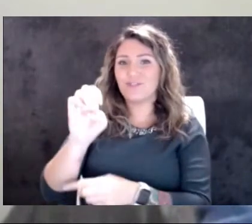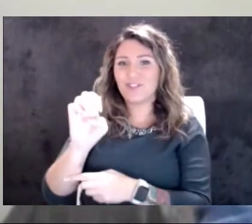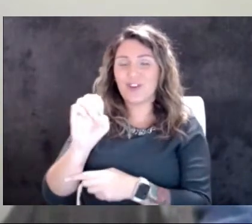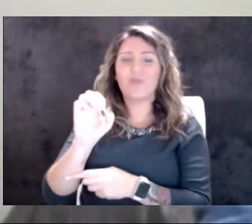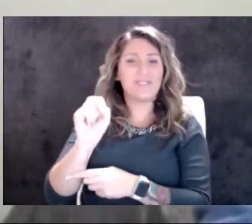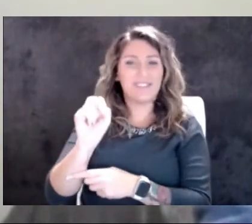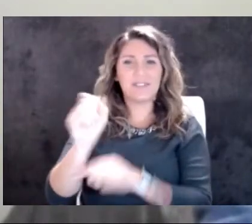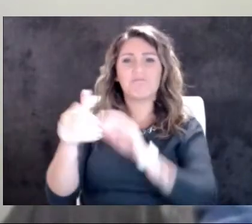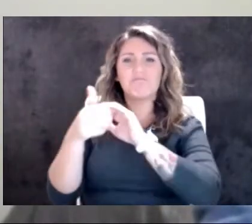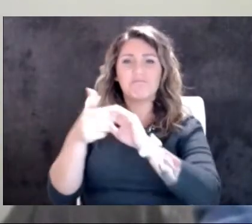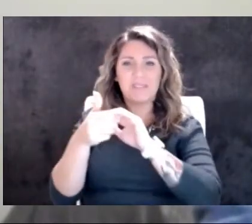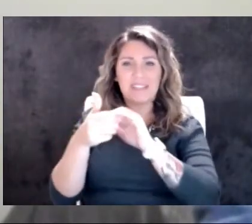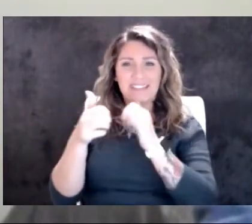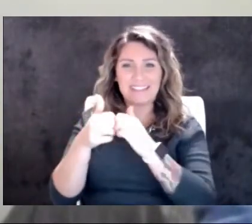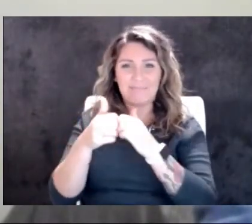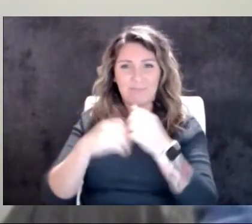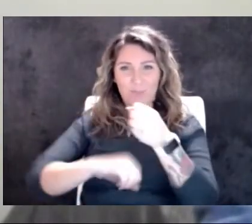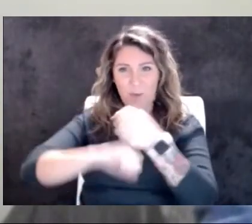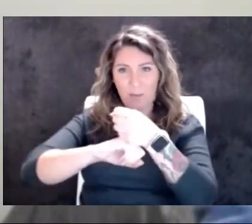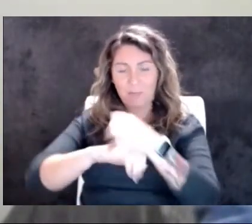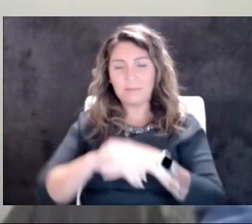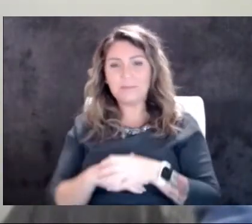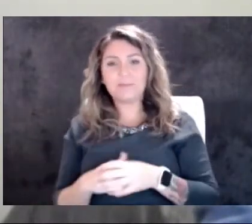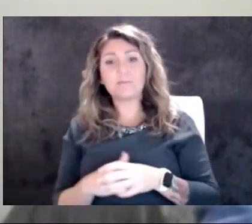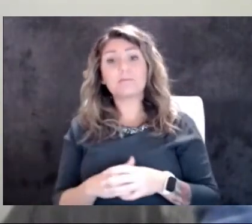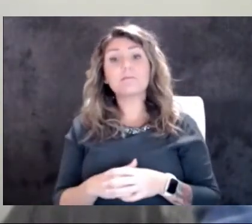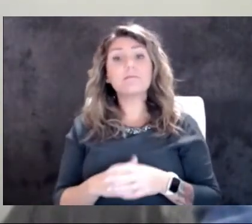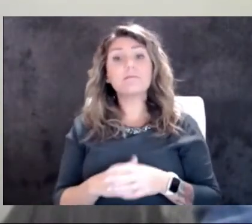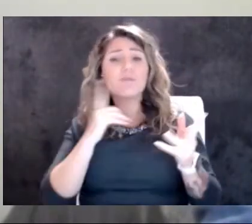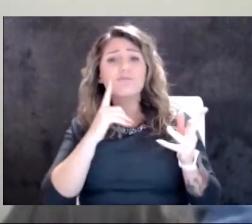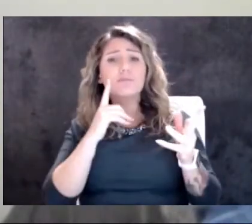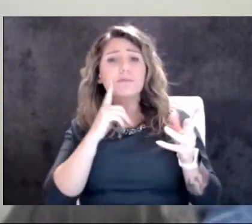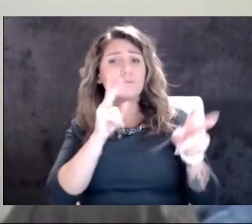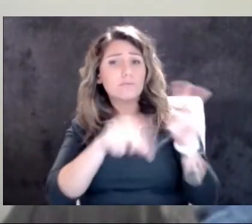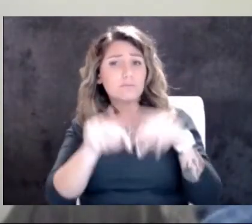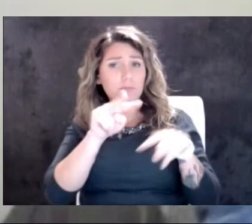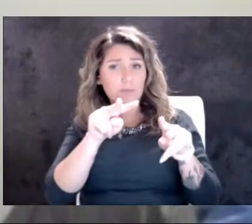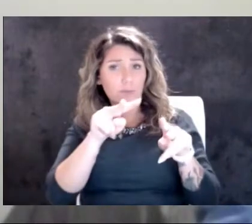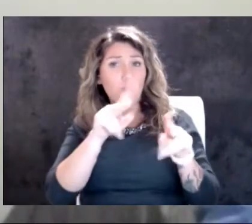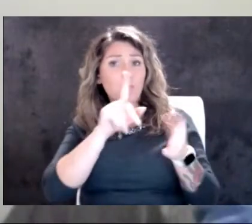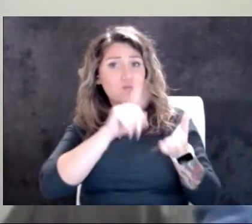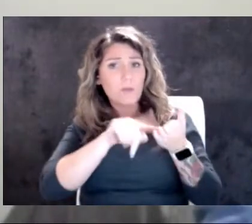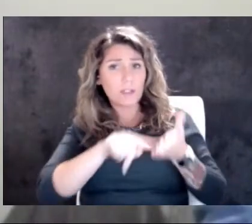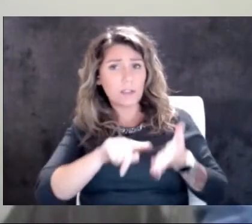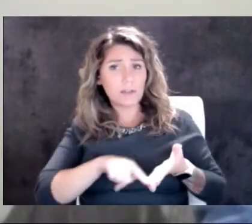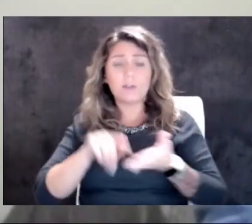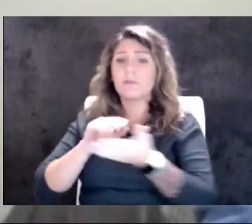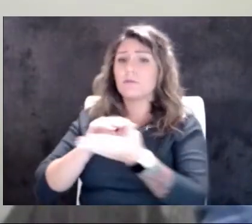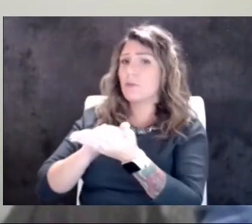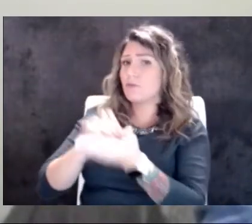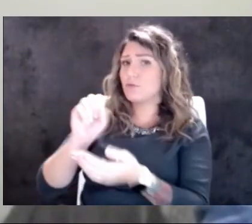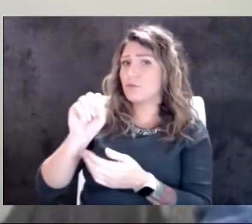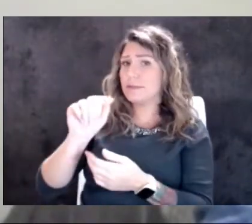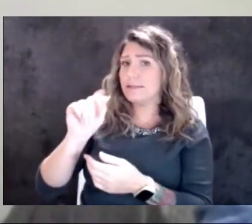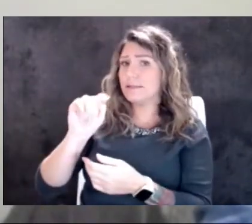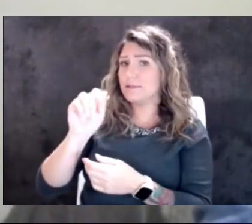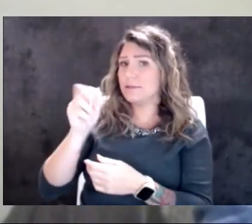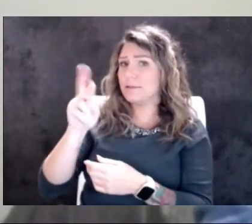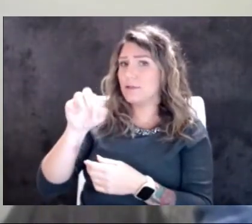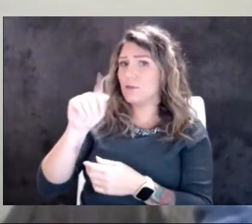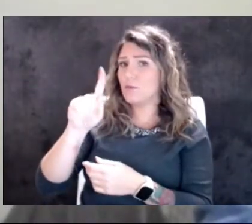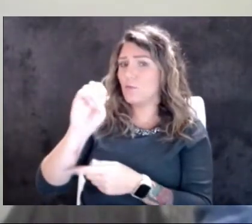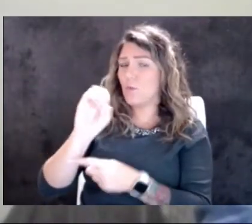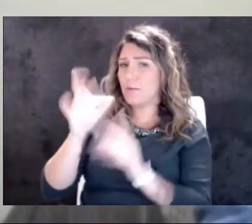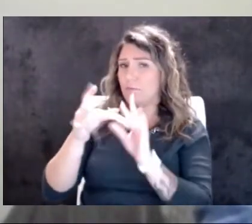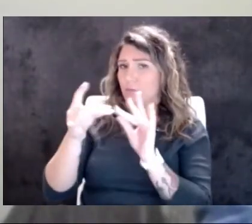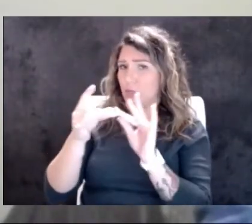campaign. We looked at some of the research, and Dr. Satterwhite alluded to this earlier. Research